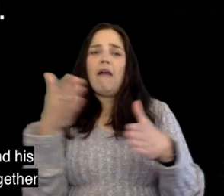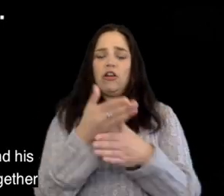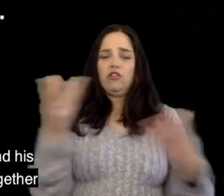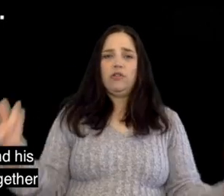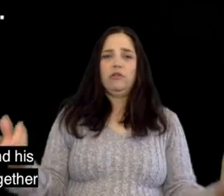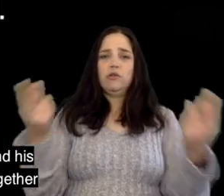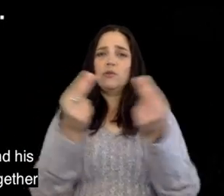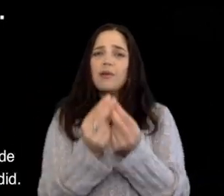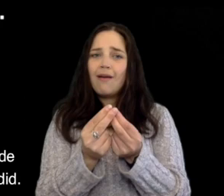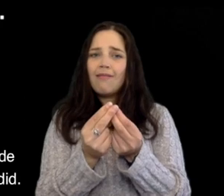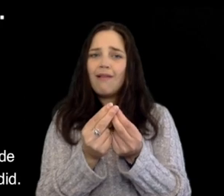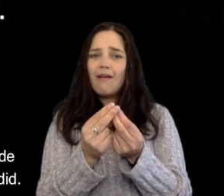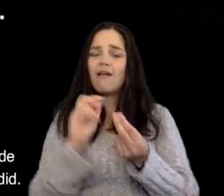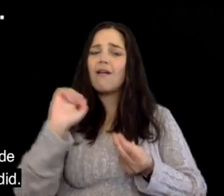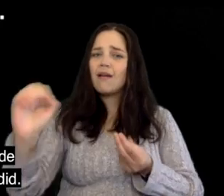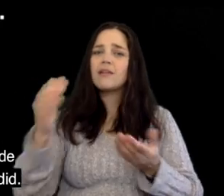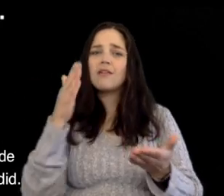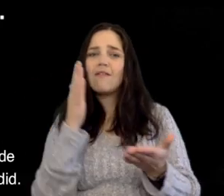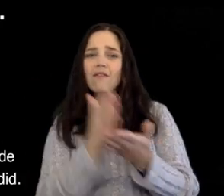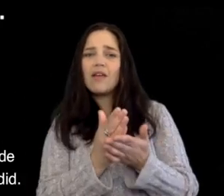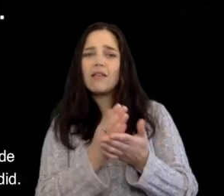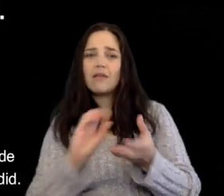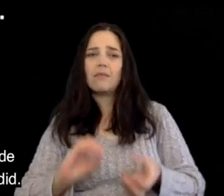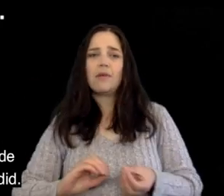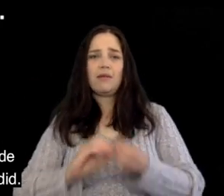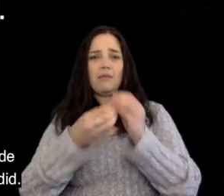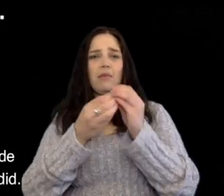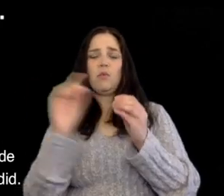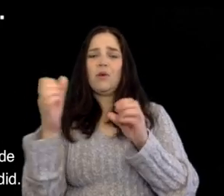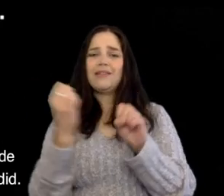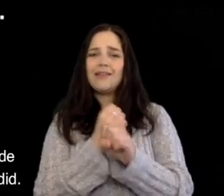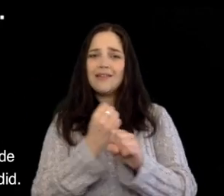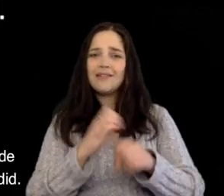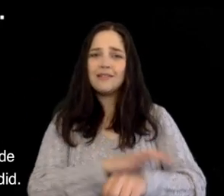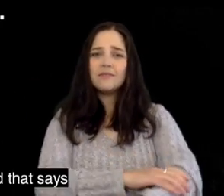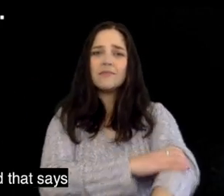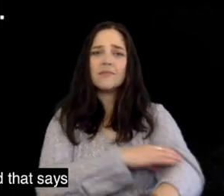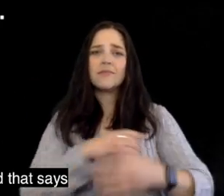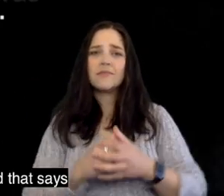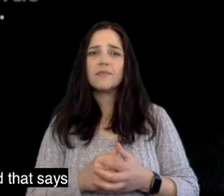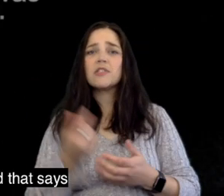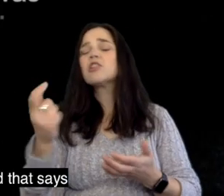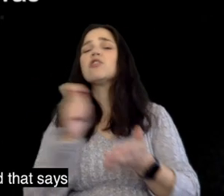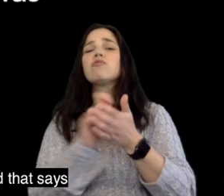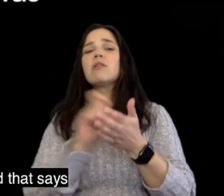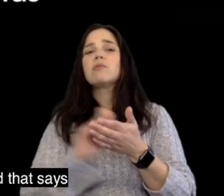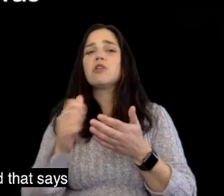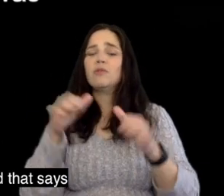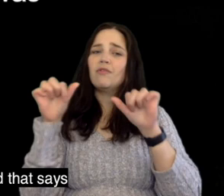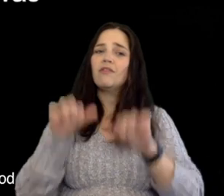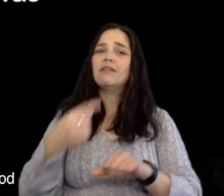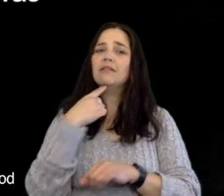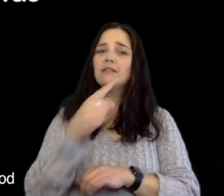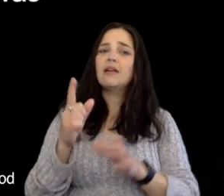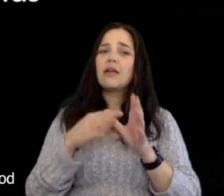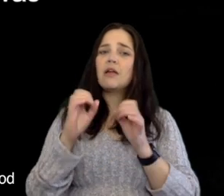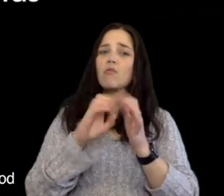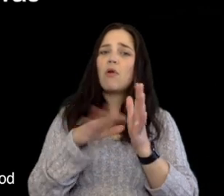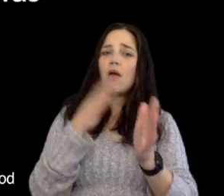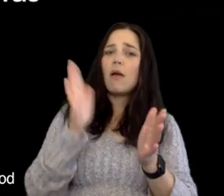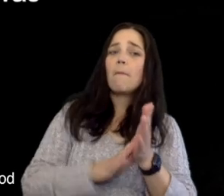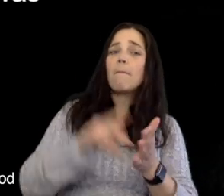his actions were working together, and his faith was made complete by what he did. And the scripture was fulfilled that